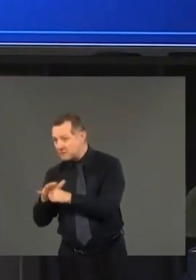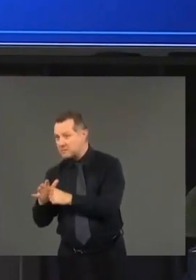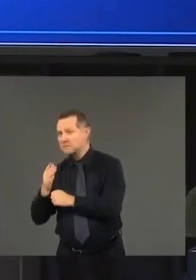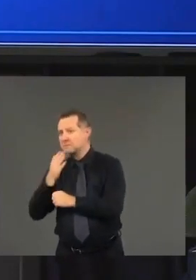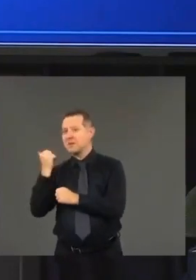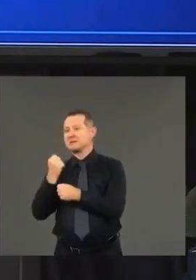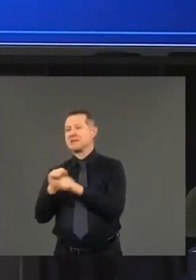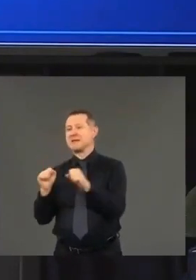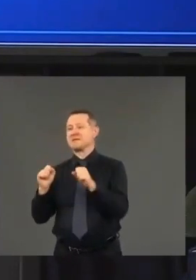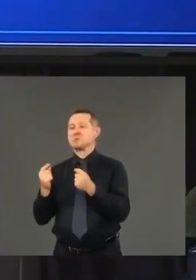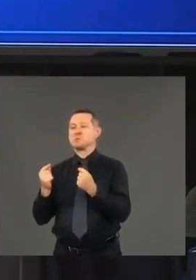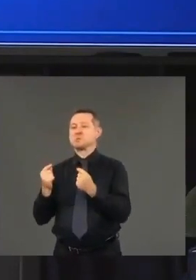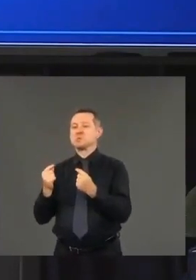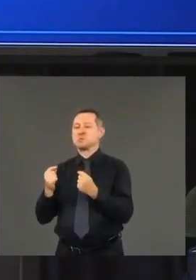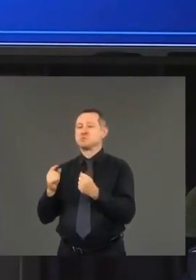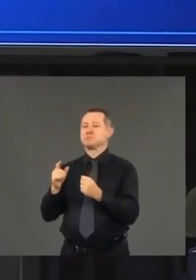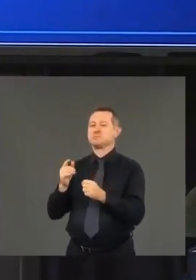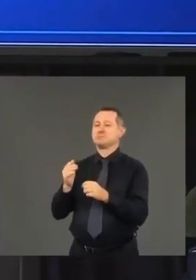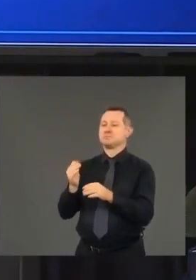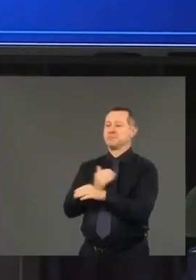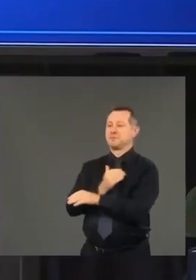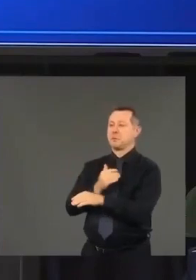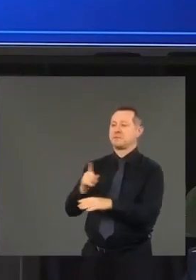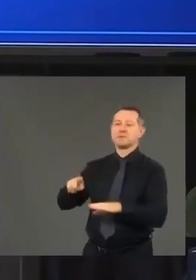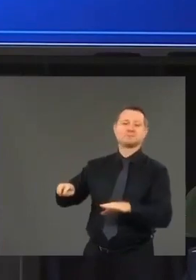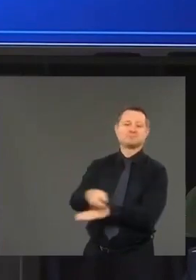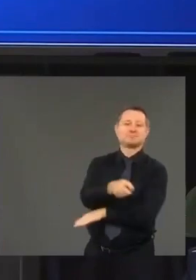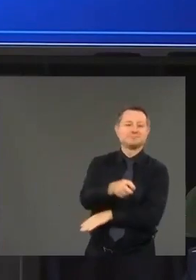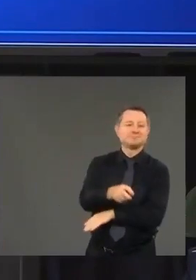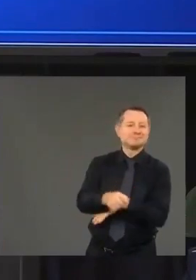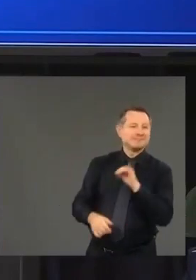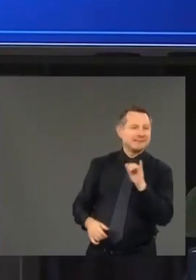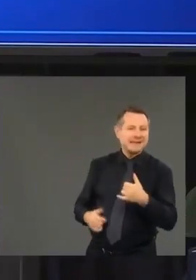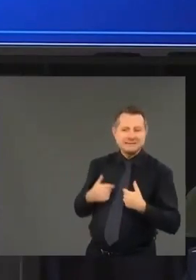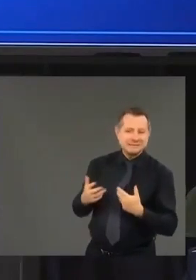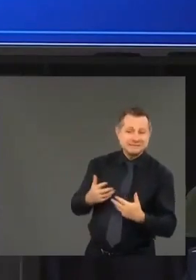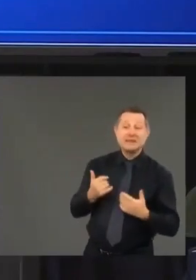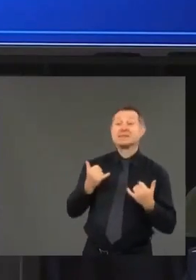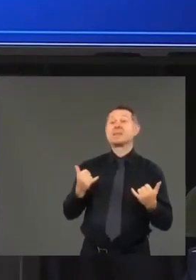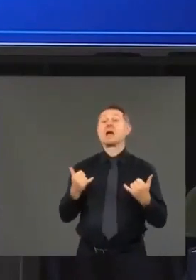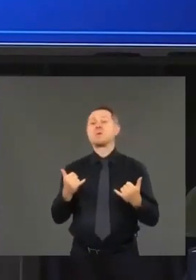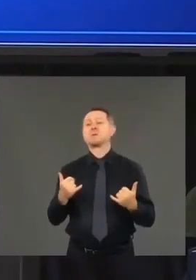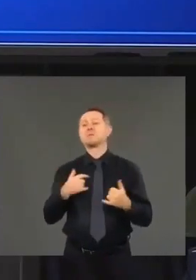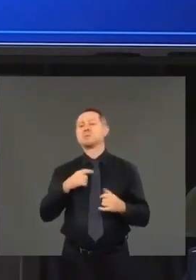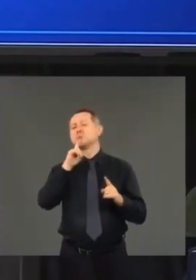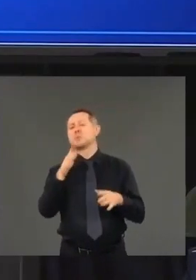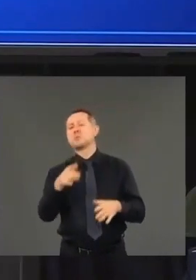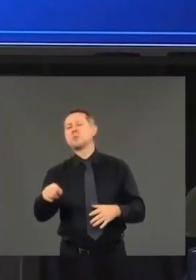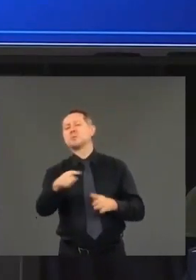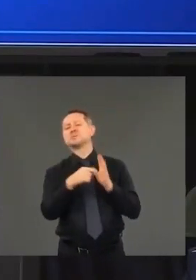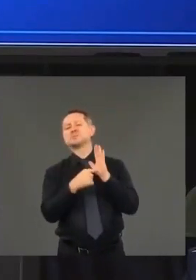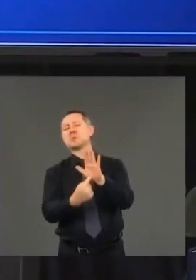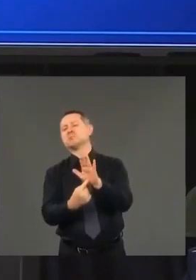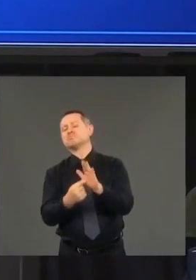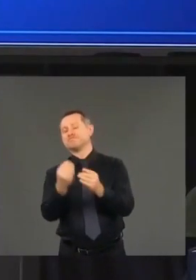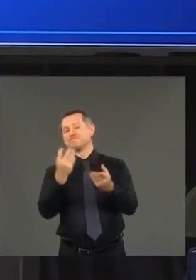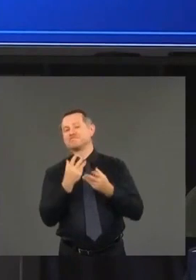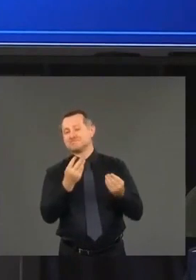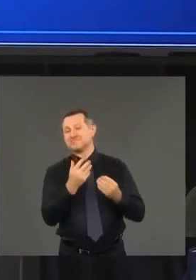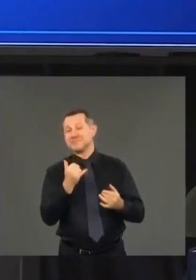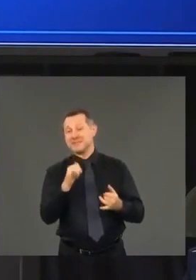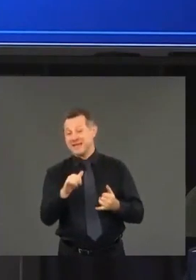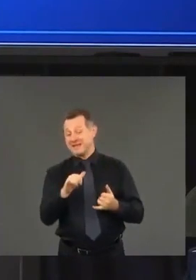negative before you're released. But even now we know, which is reflected in the report, which was confirmed by the medical professionals, is that after a certain number